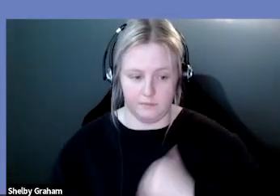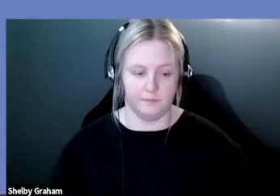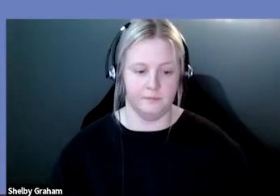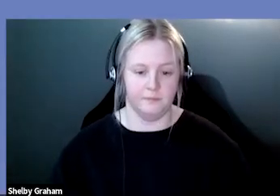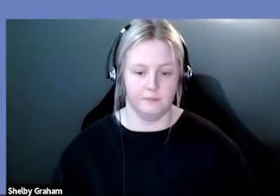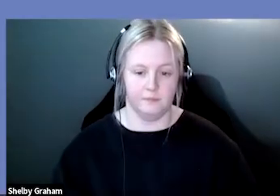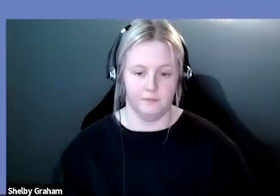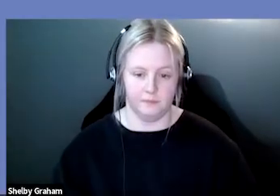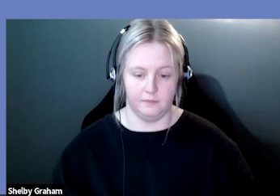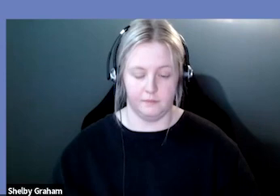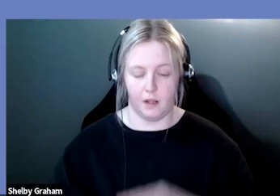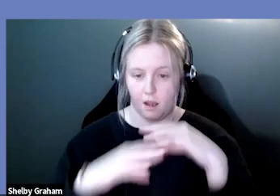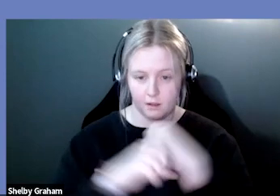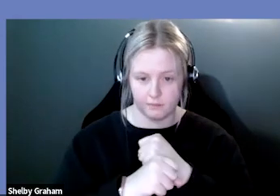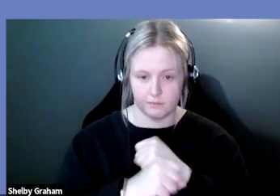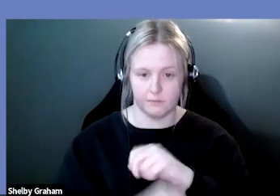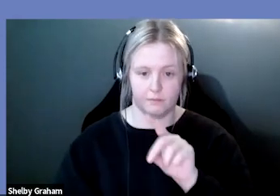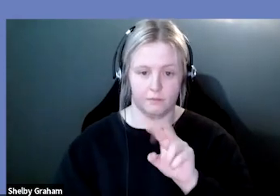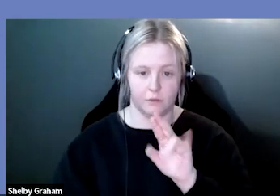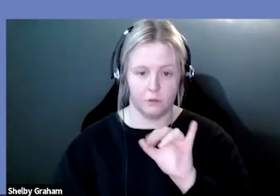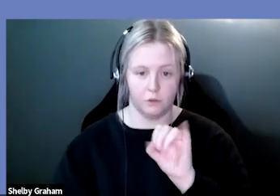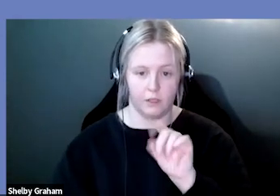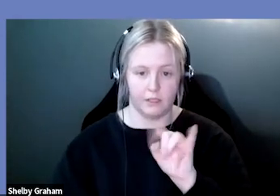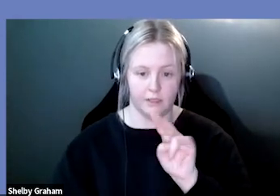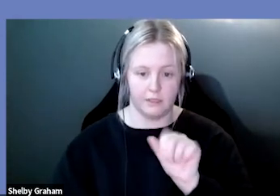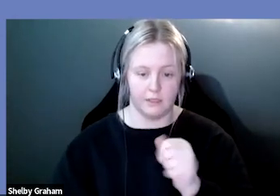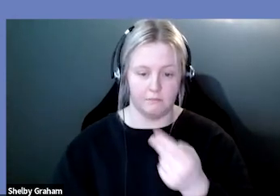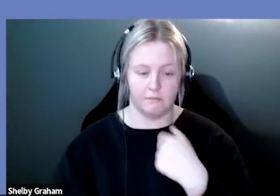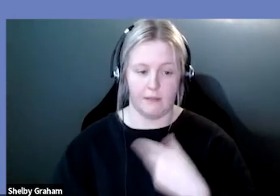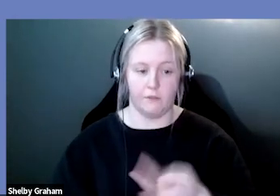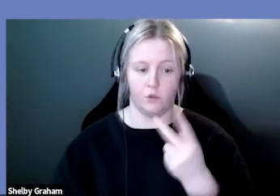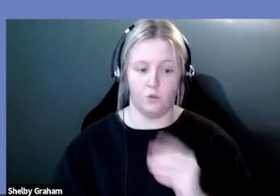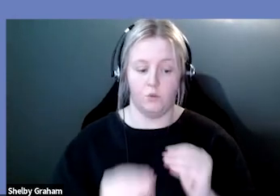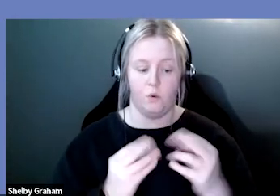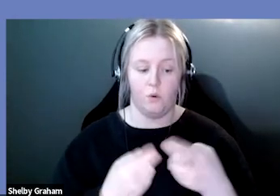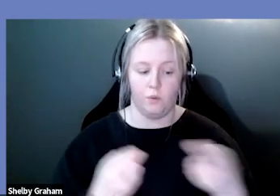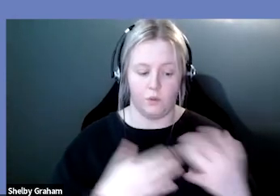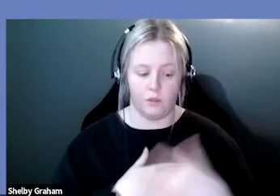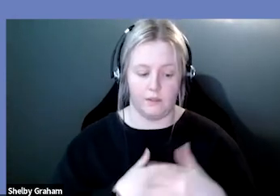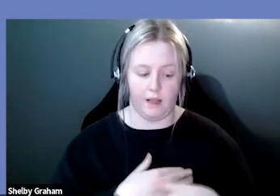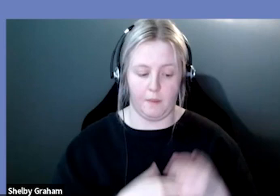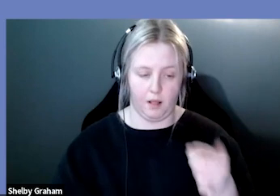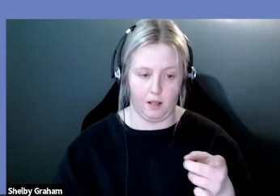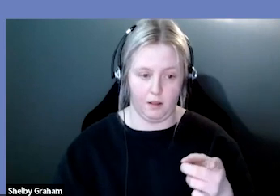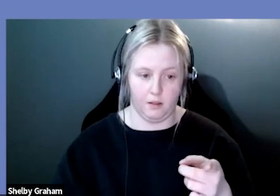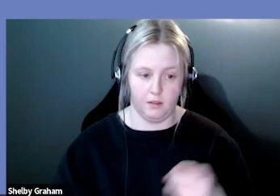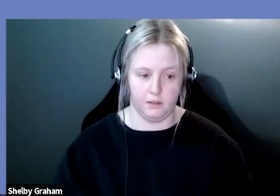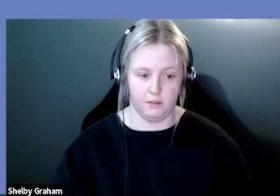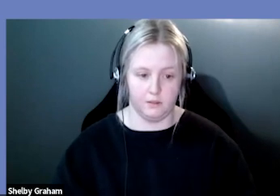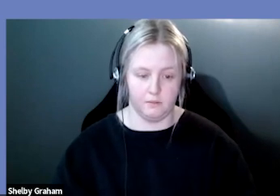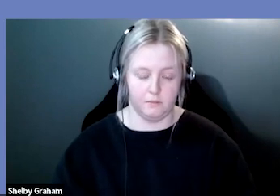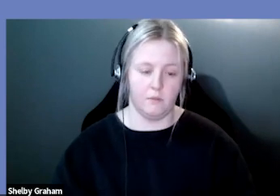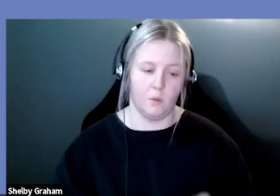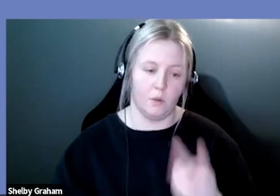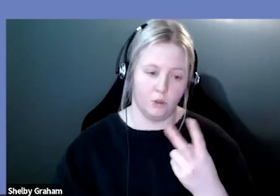So just to wrap up, Kristina and I have 2 additional resources available. I should say 2